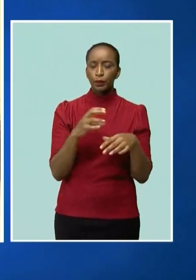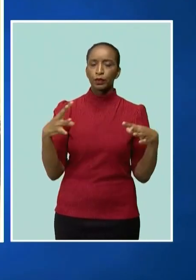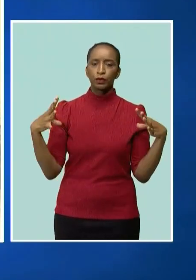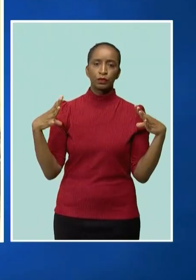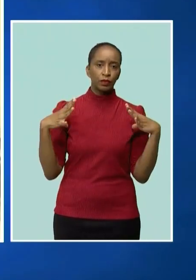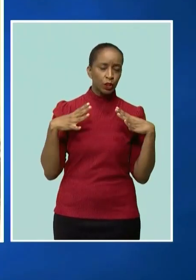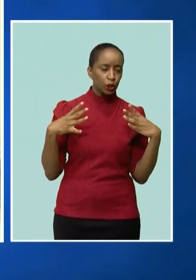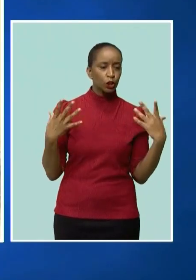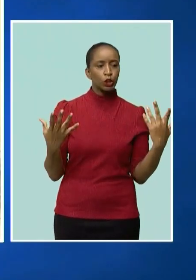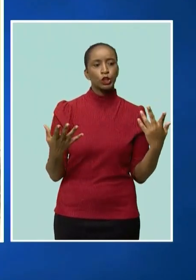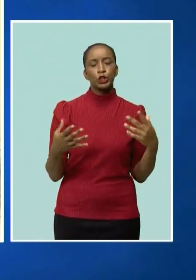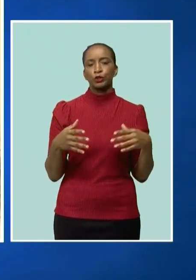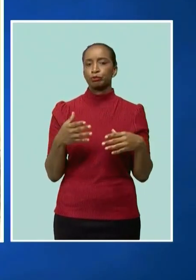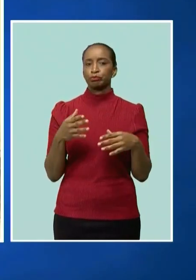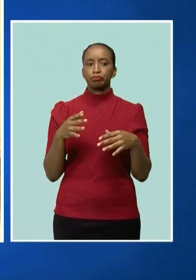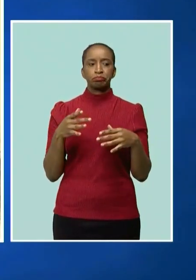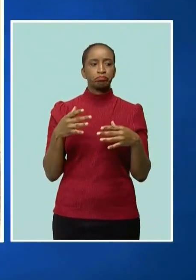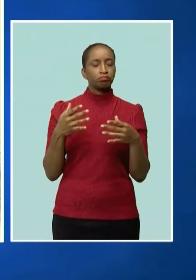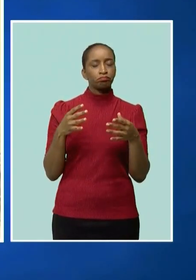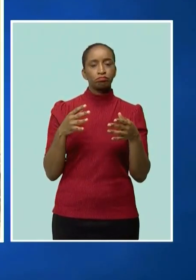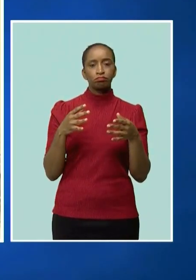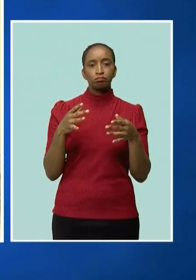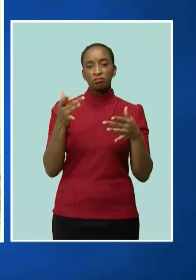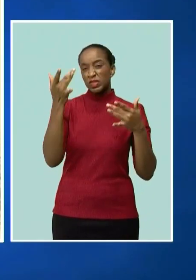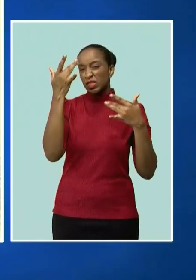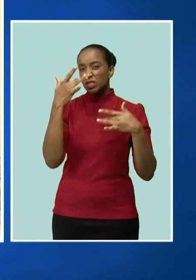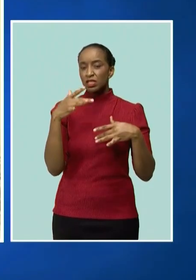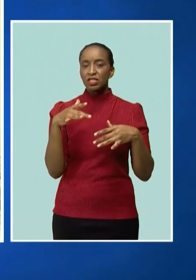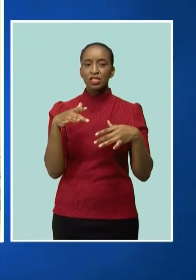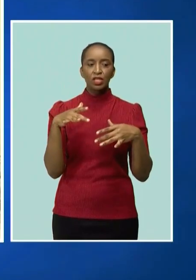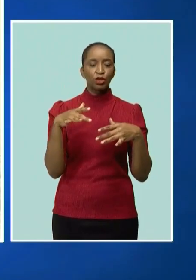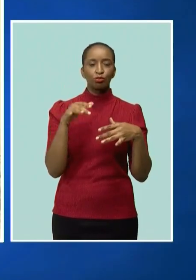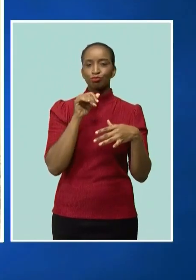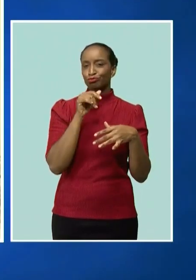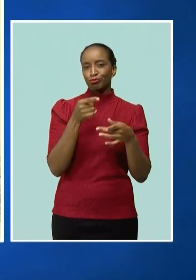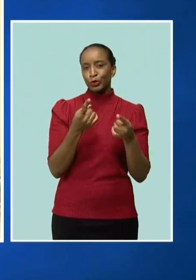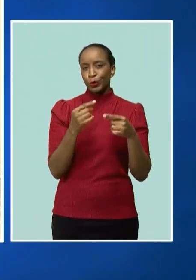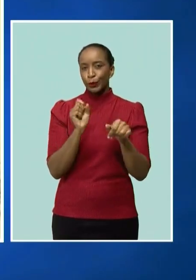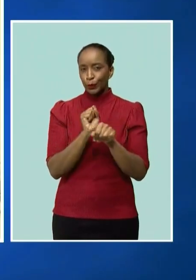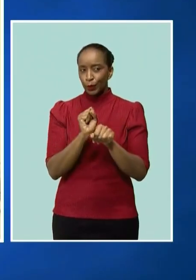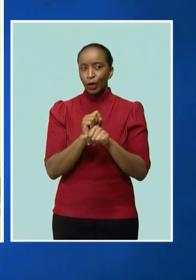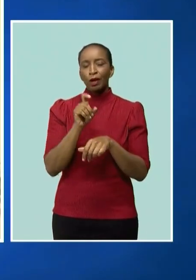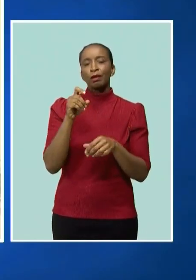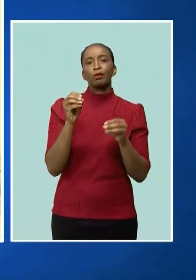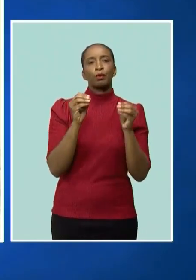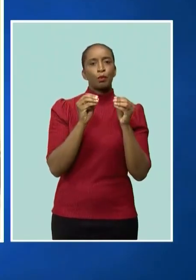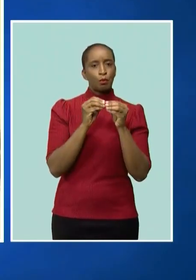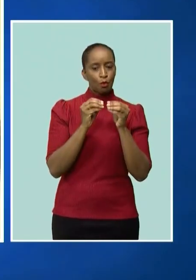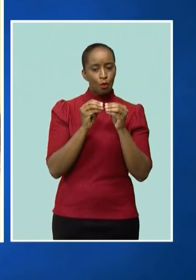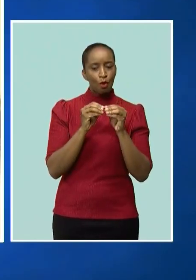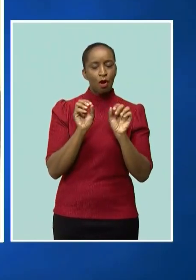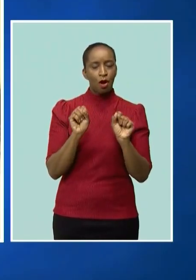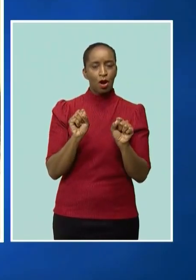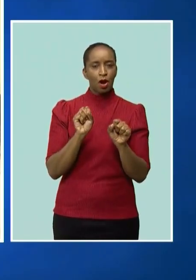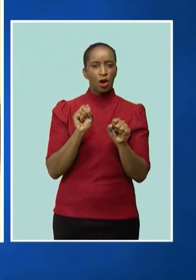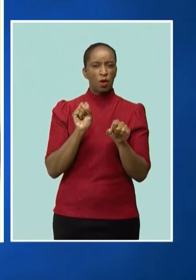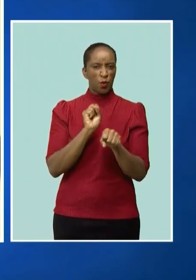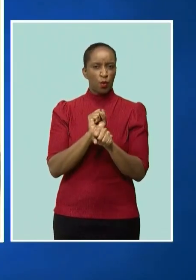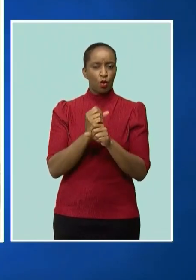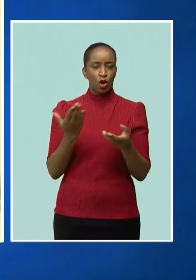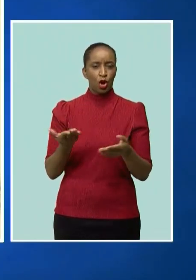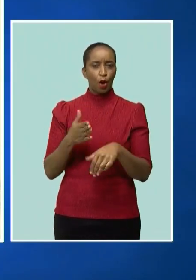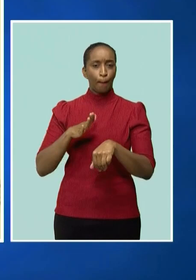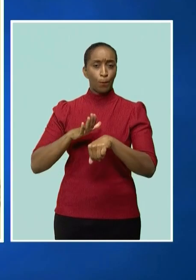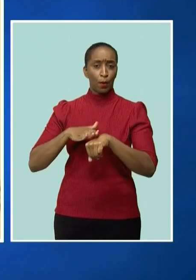do. So we really would like at least 3-4 more officers to deal with the backlog that we're getting. The